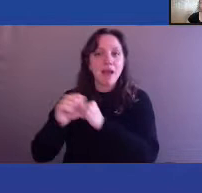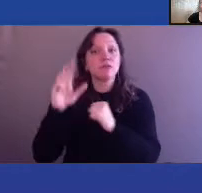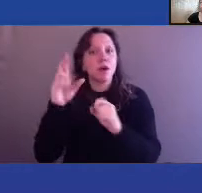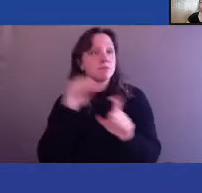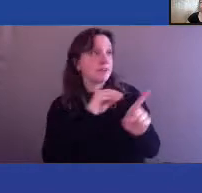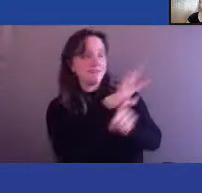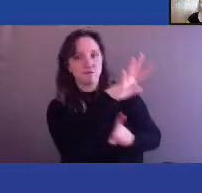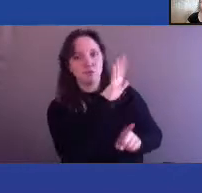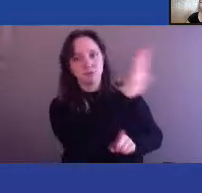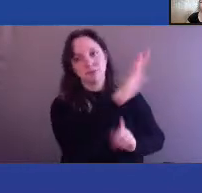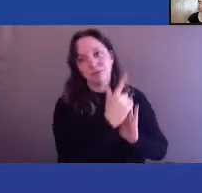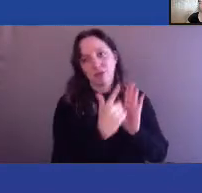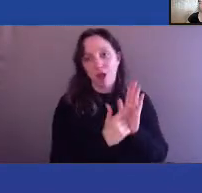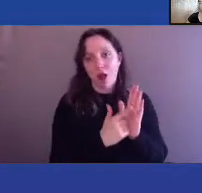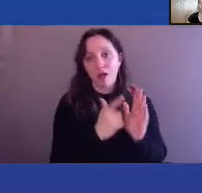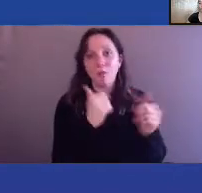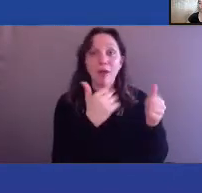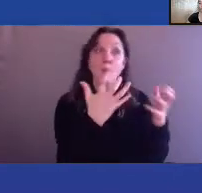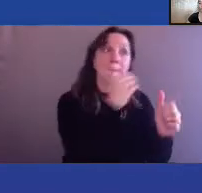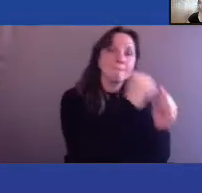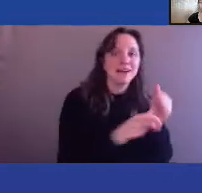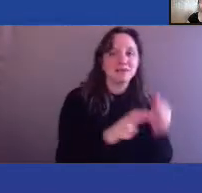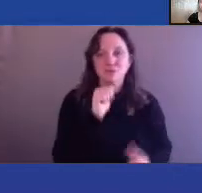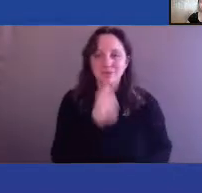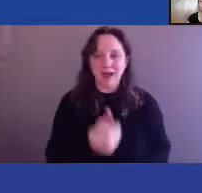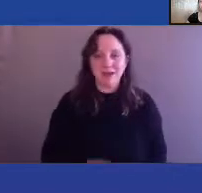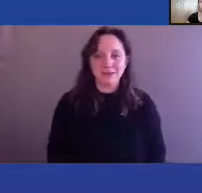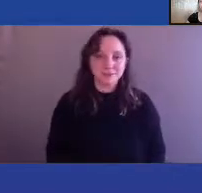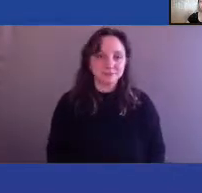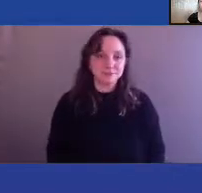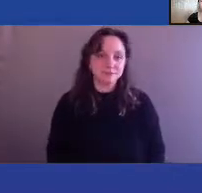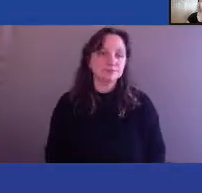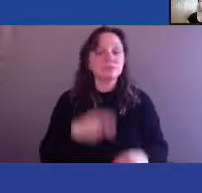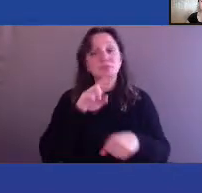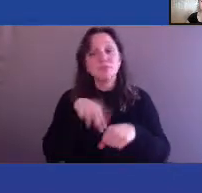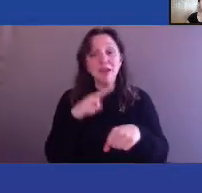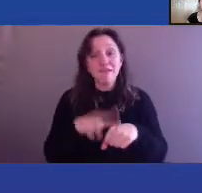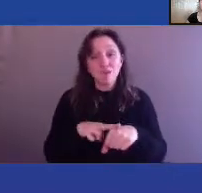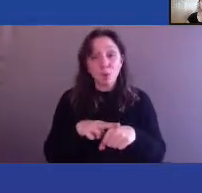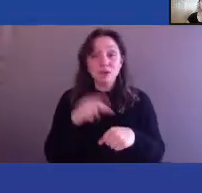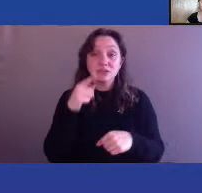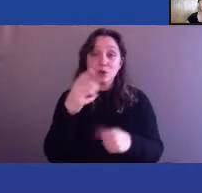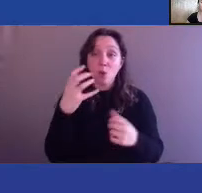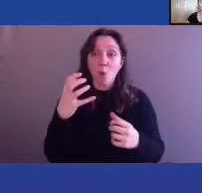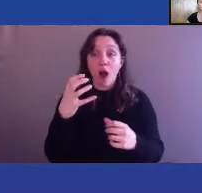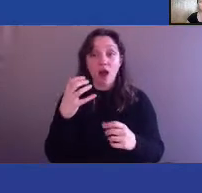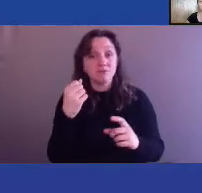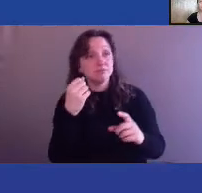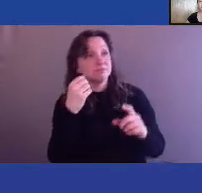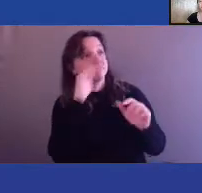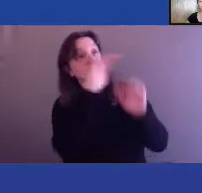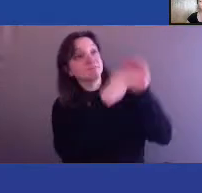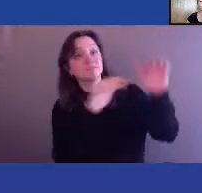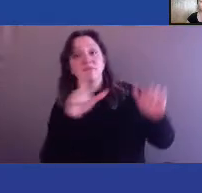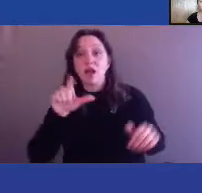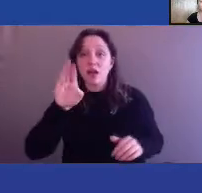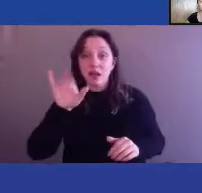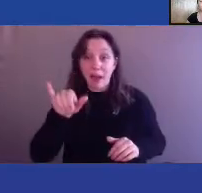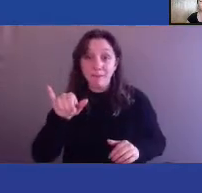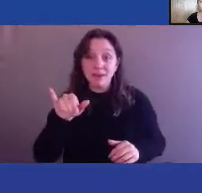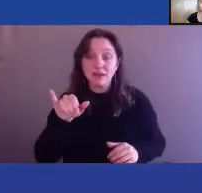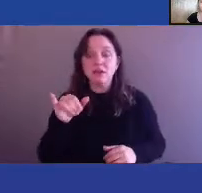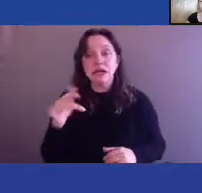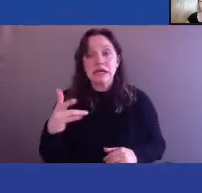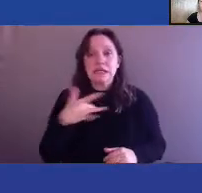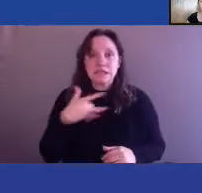Now, I'll note that there are some restrictions on small-scale lobbying. For example, right now, private individuals and nonprofits